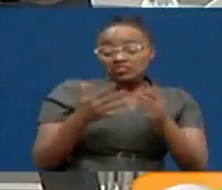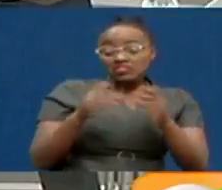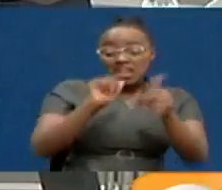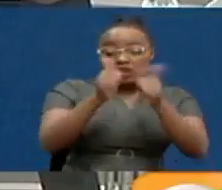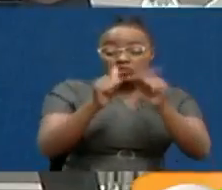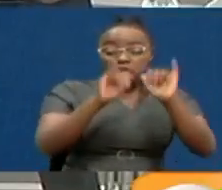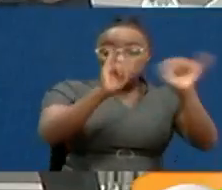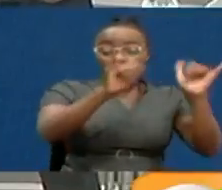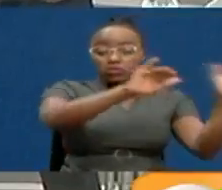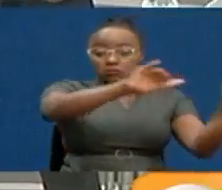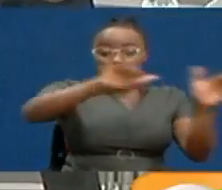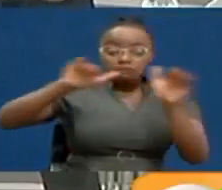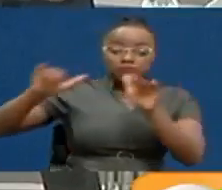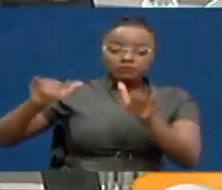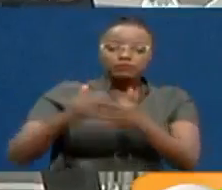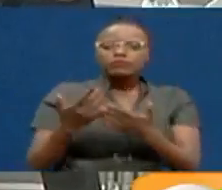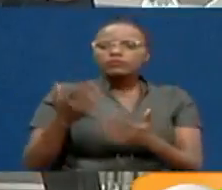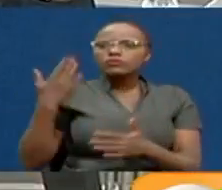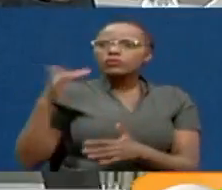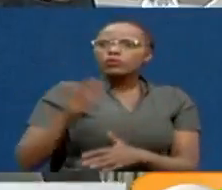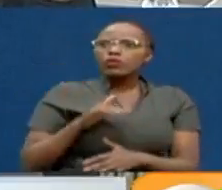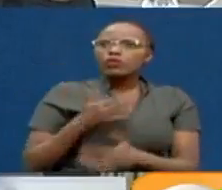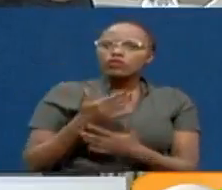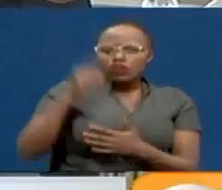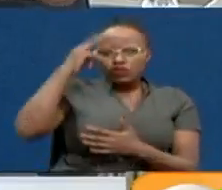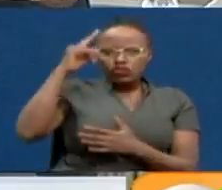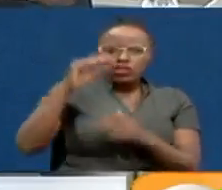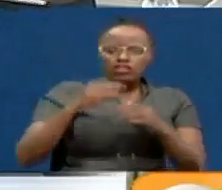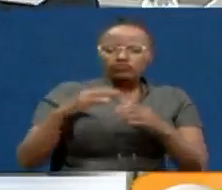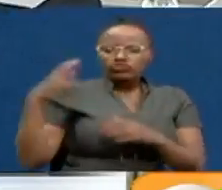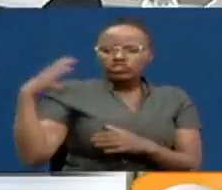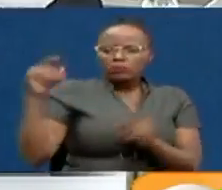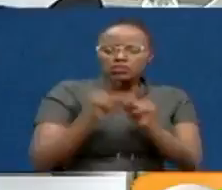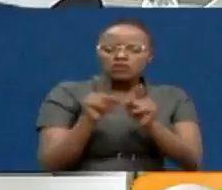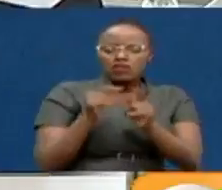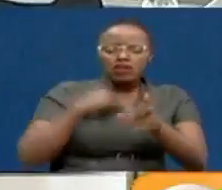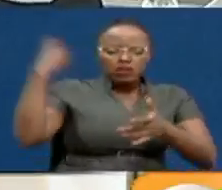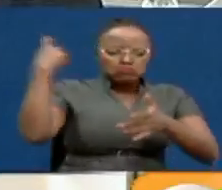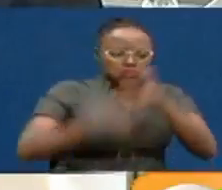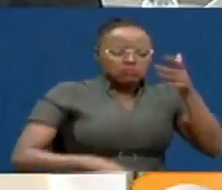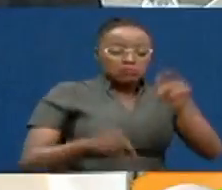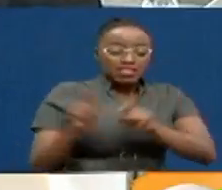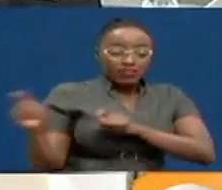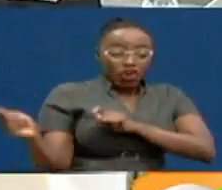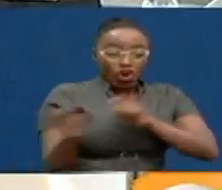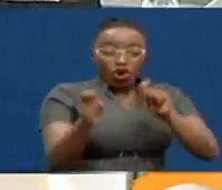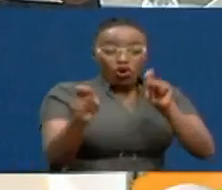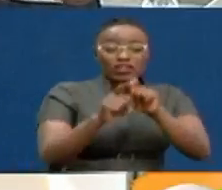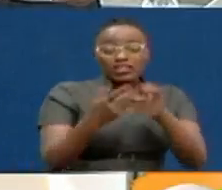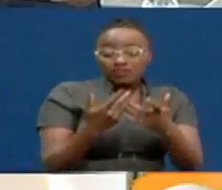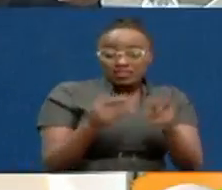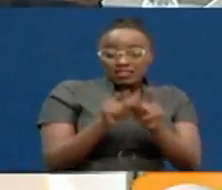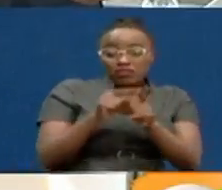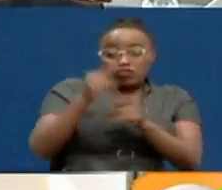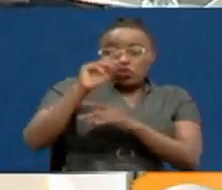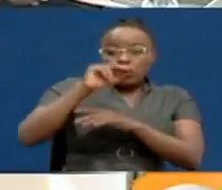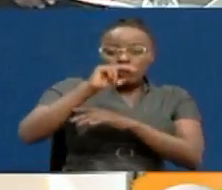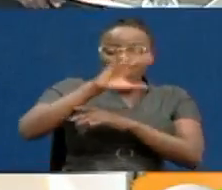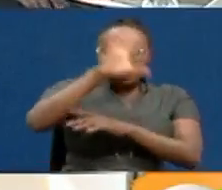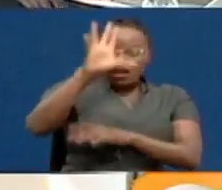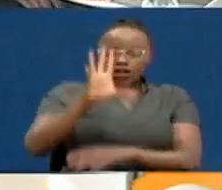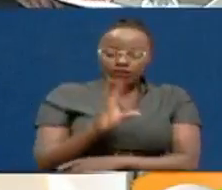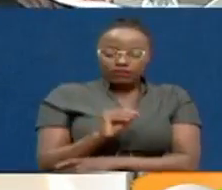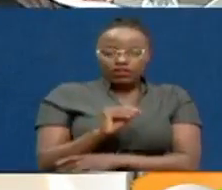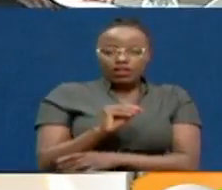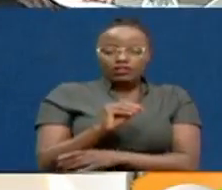Sporting action. So last season's Women Hockey League champions, the Blazers, have been fined 100,000 Kenya shillings by the African Hockey League